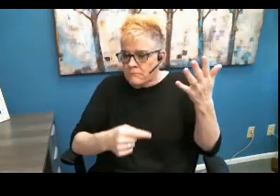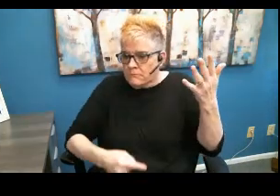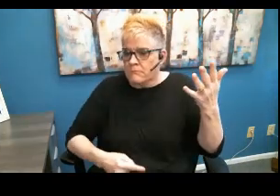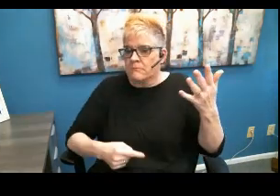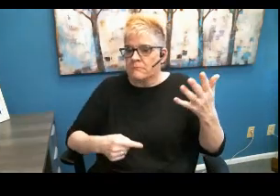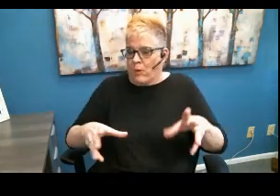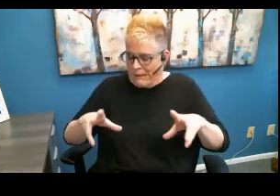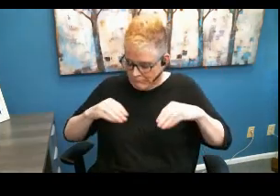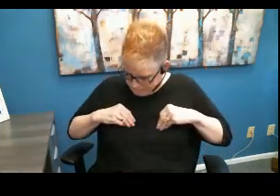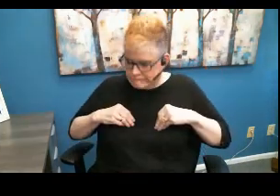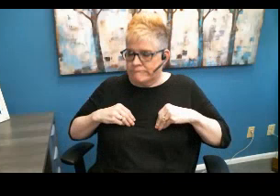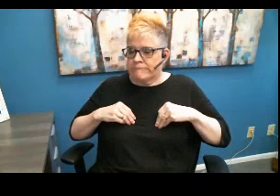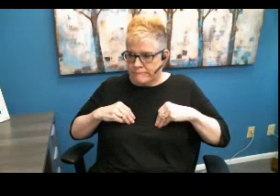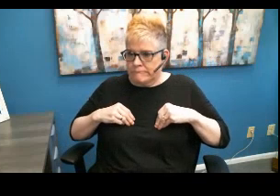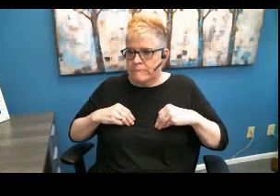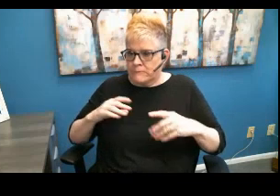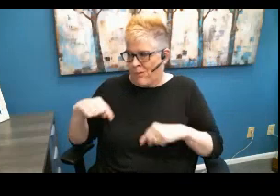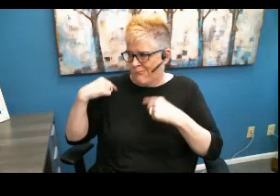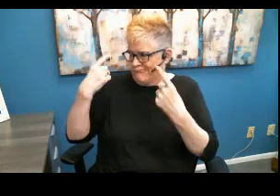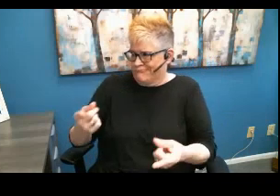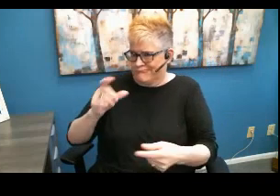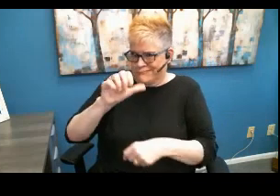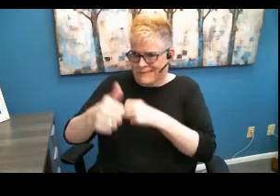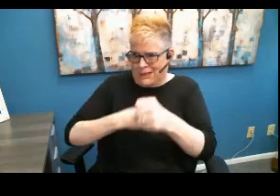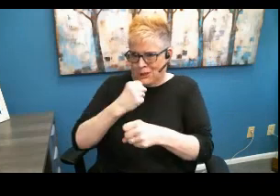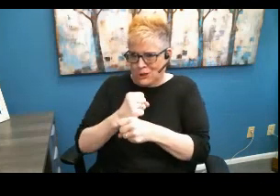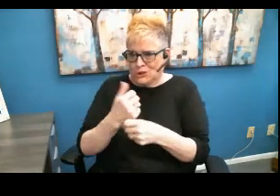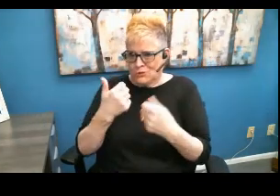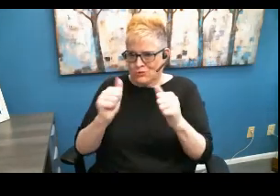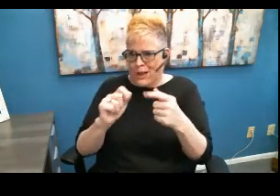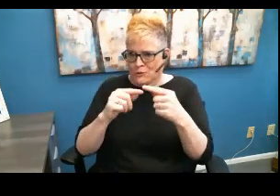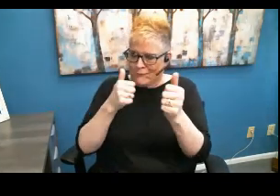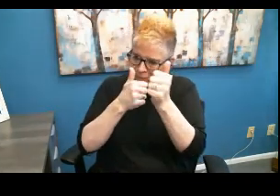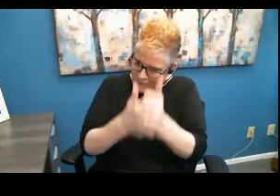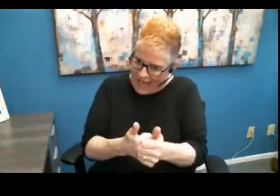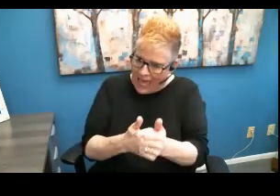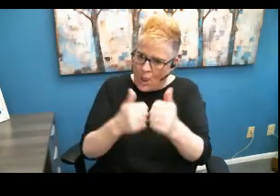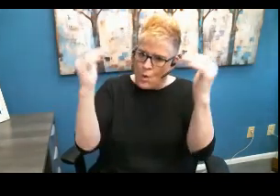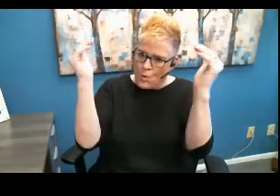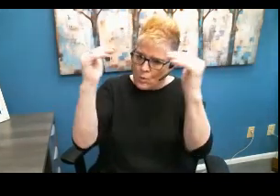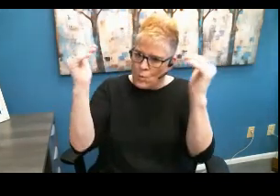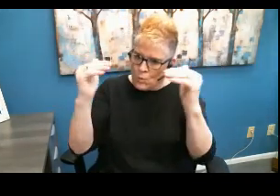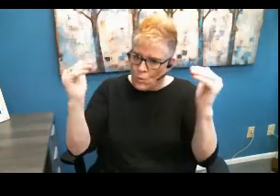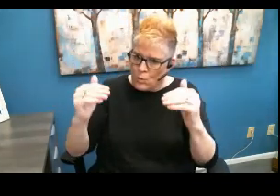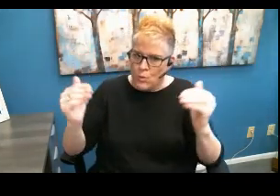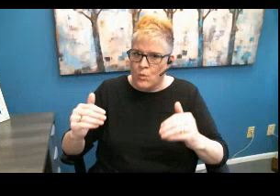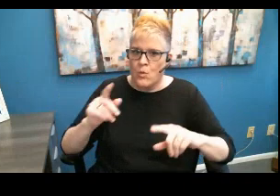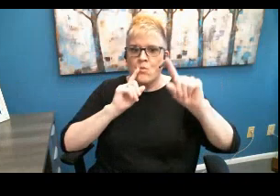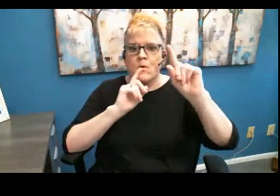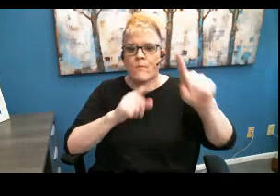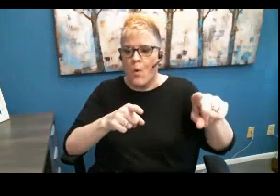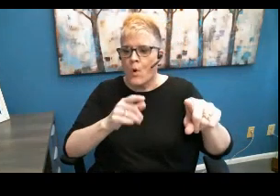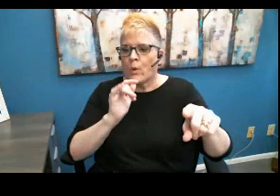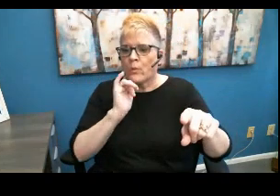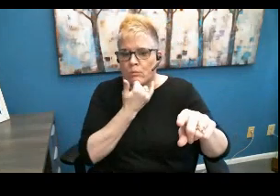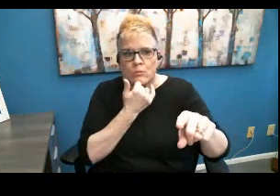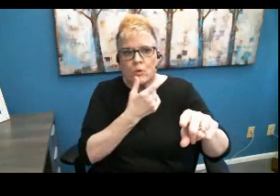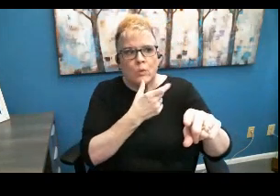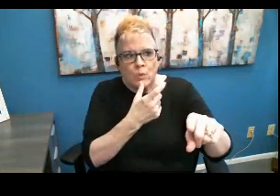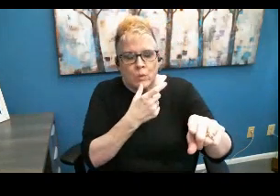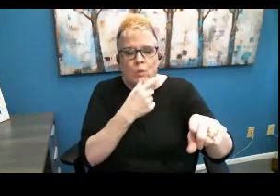last decade to try to get into this structure here, where we'd have an incident commander and we would have all the safety officers and